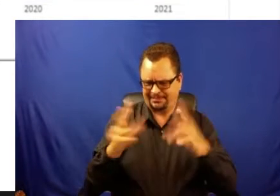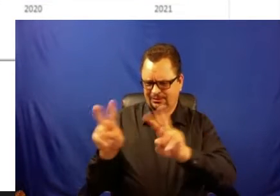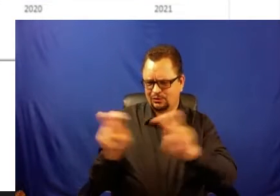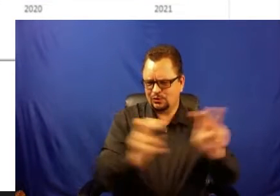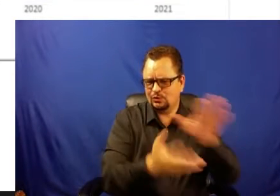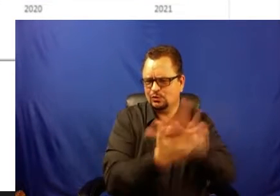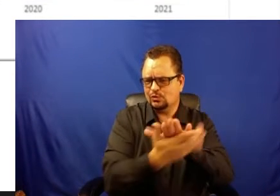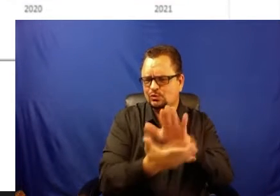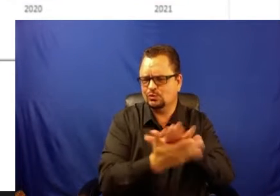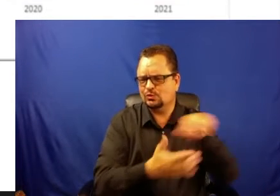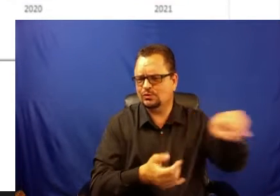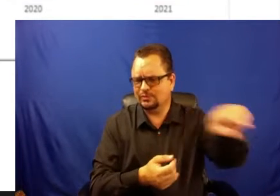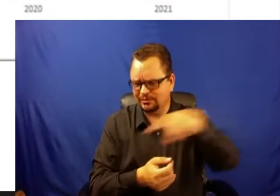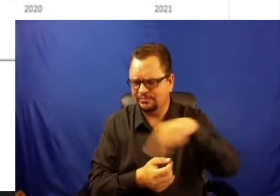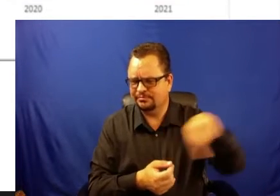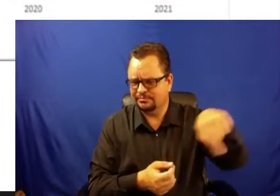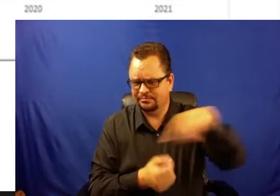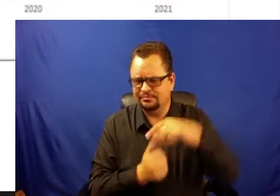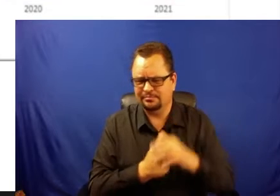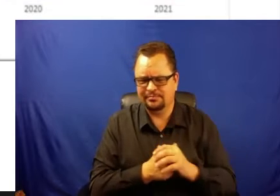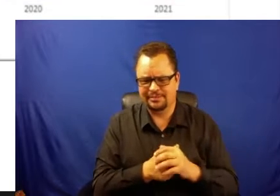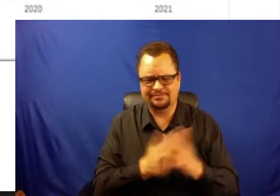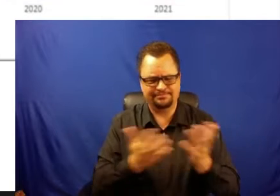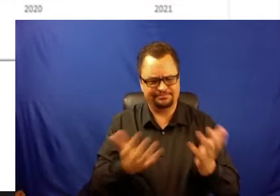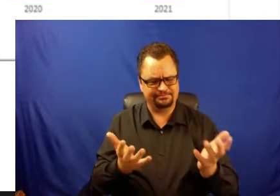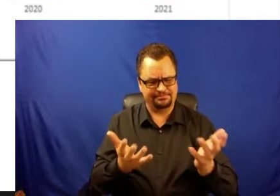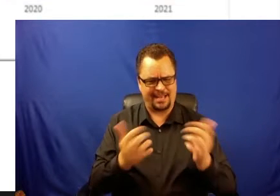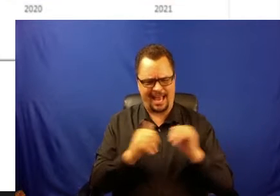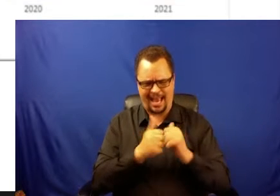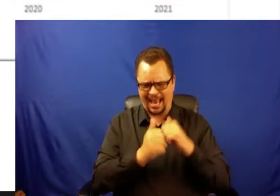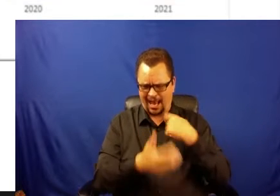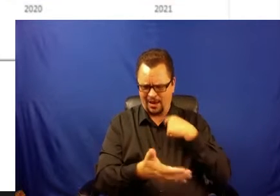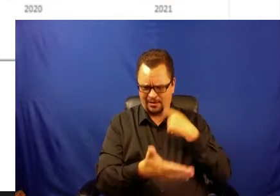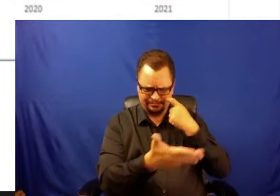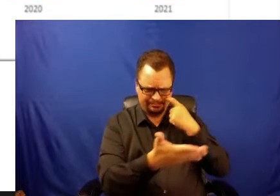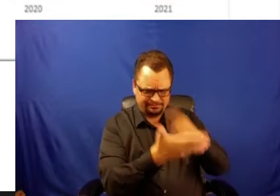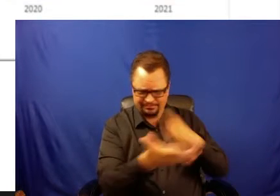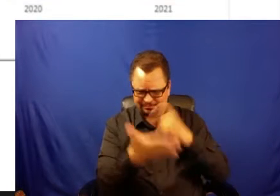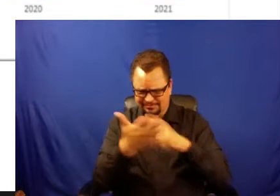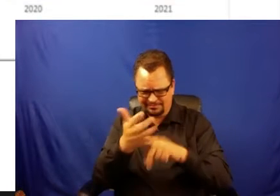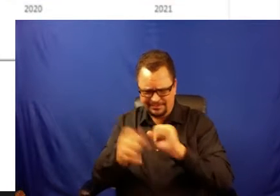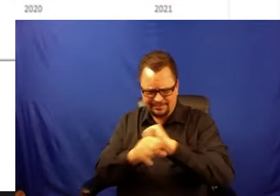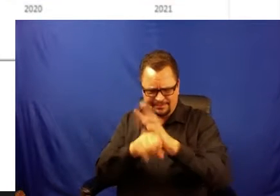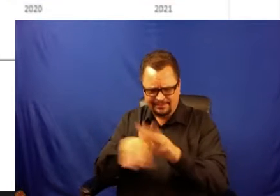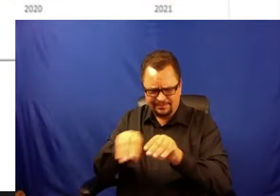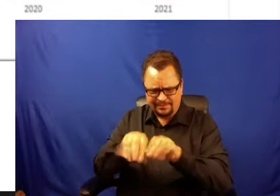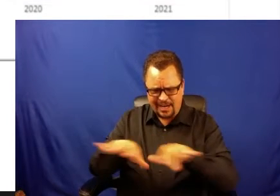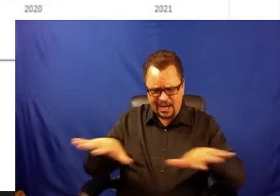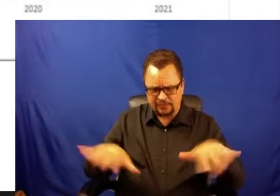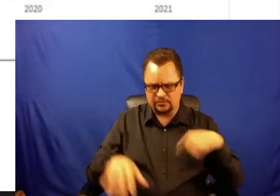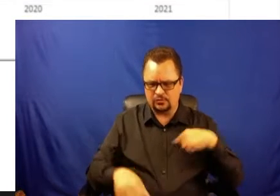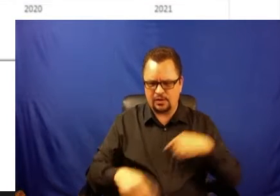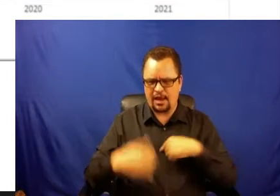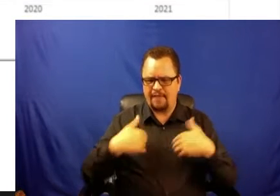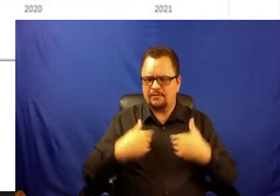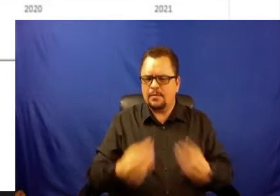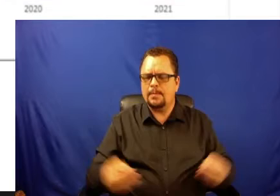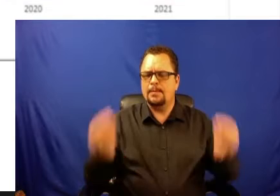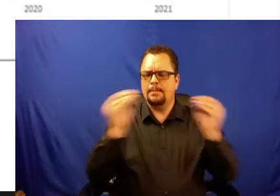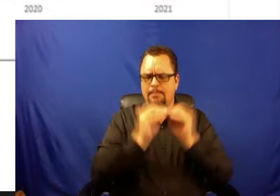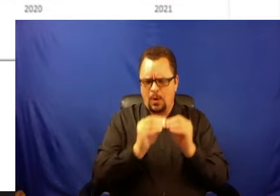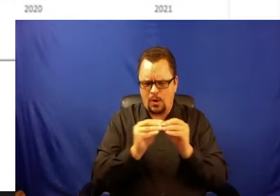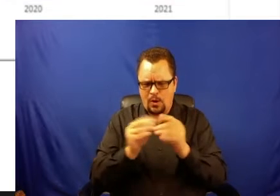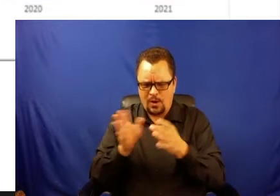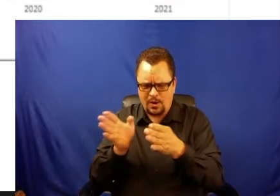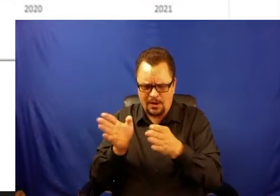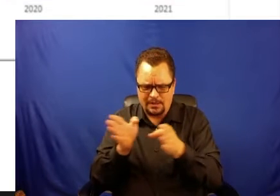we're having a larger number of them. On the right is El Paso County specific data about school outbreak